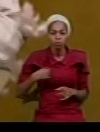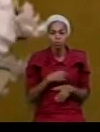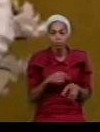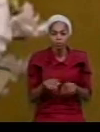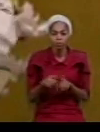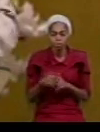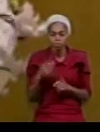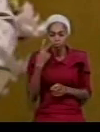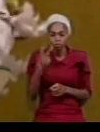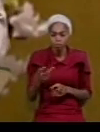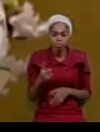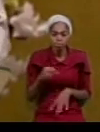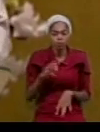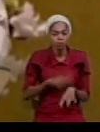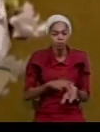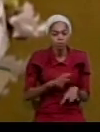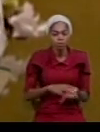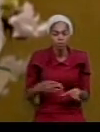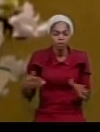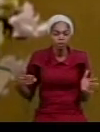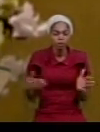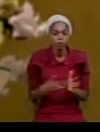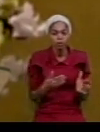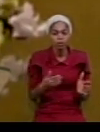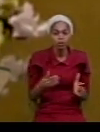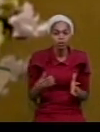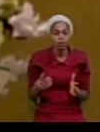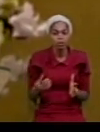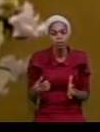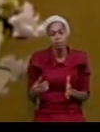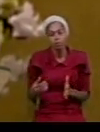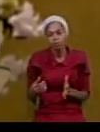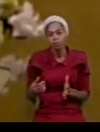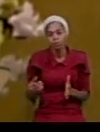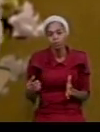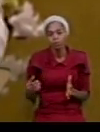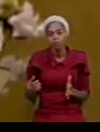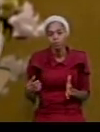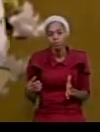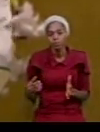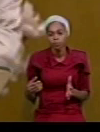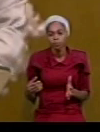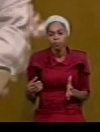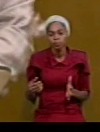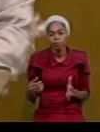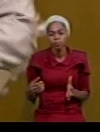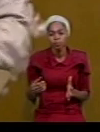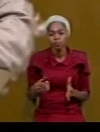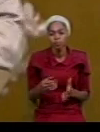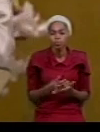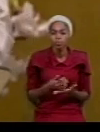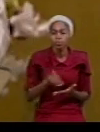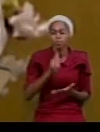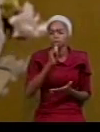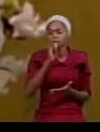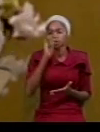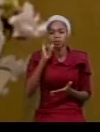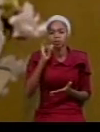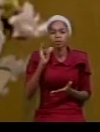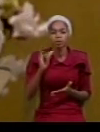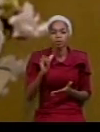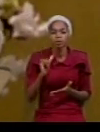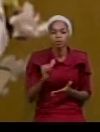And we learned from that children of God are not to take, produce, or distribute alcohol or any